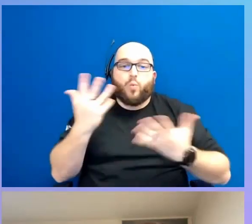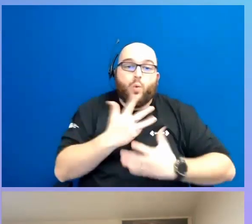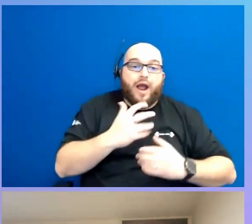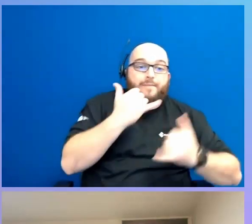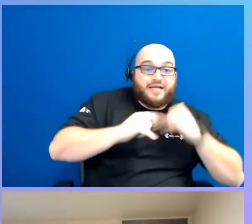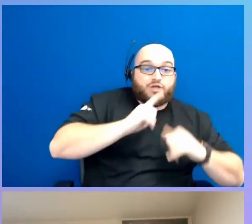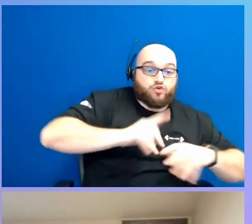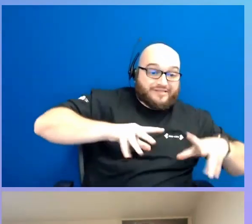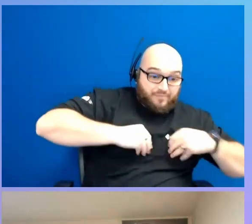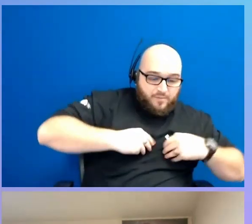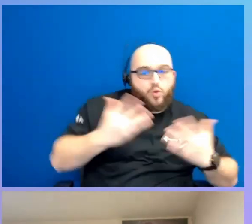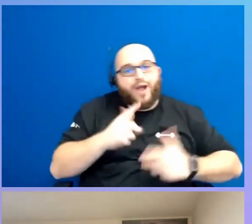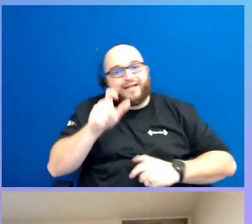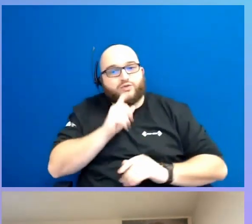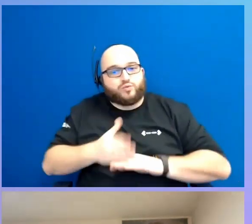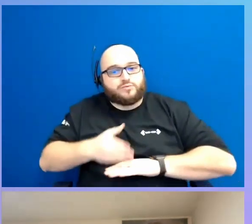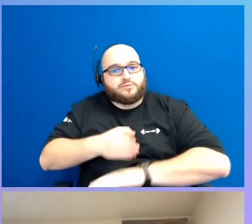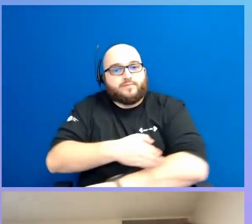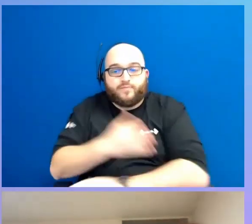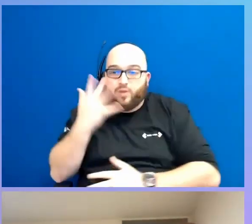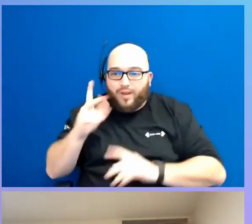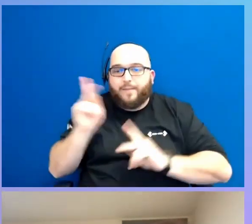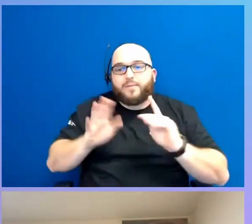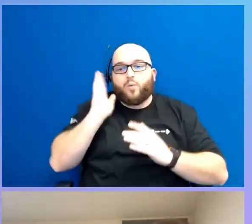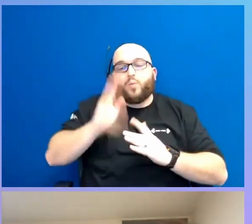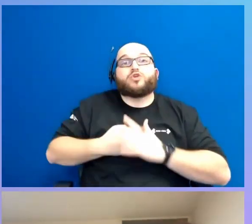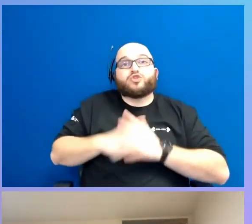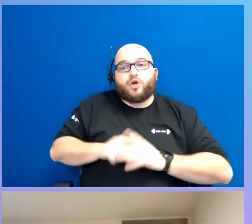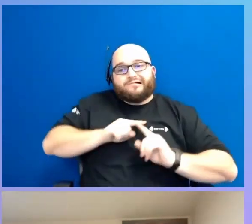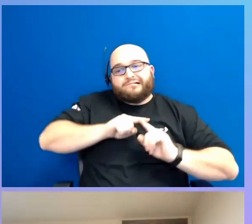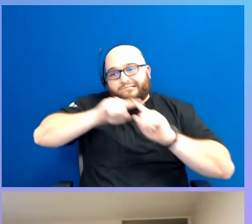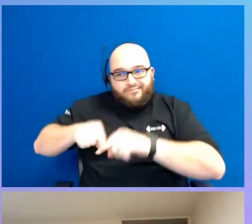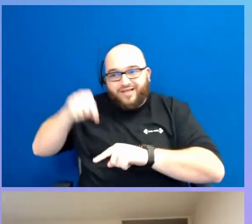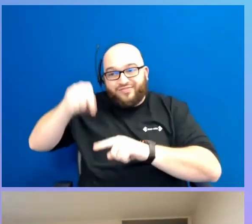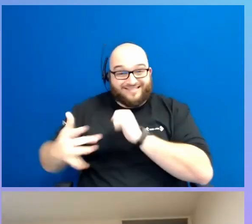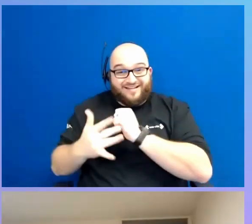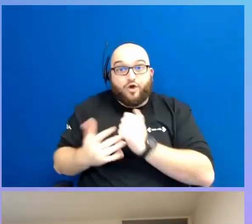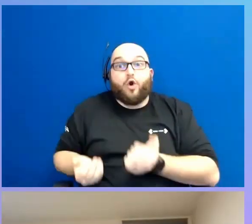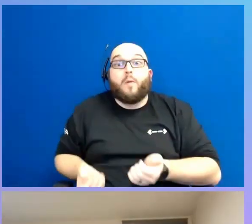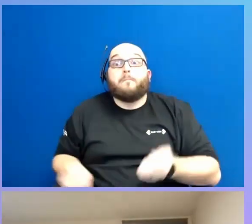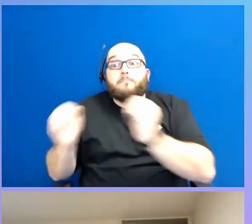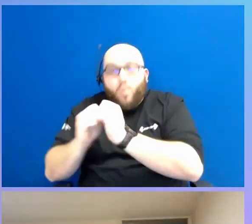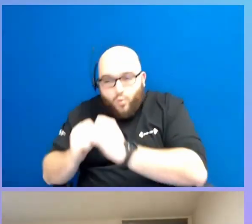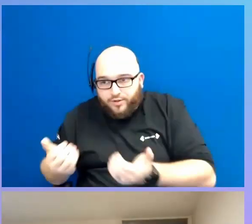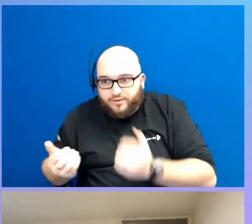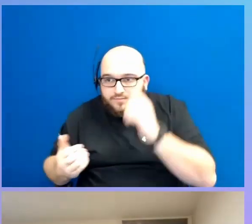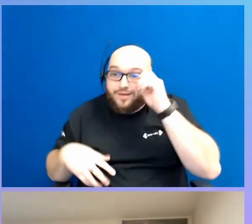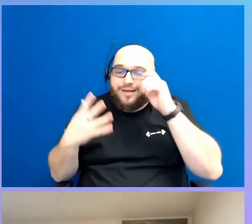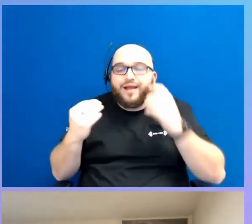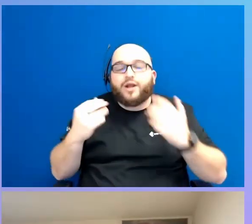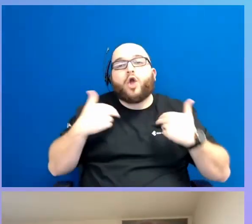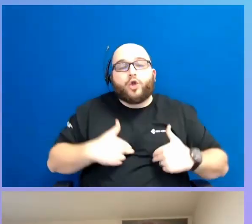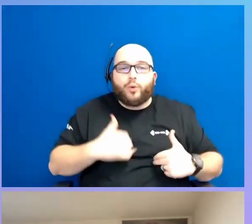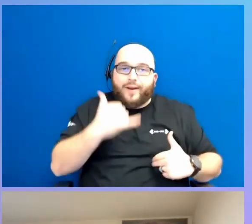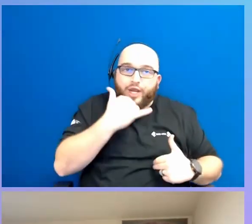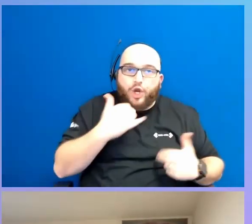Because if people are going to want to rely on these technologies and rely on them more and more and more, and sure, human eye oversight